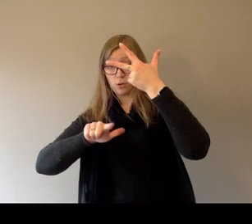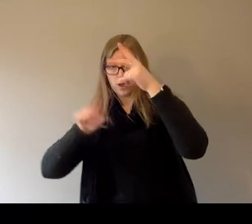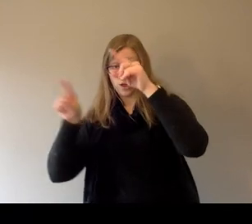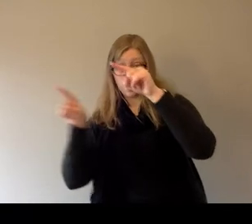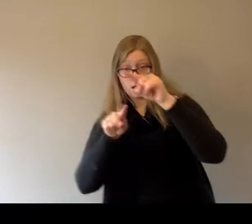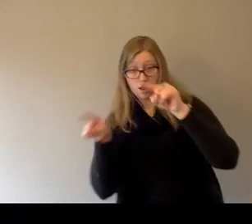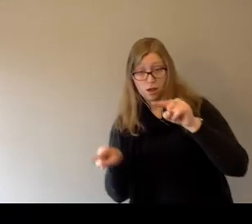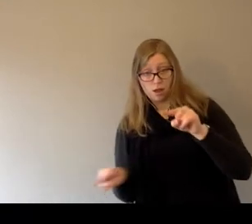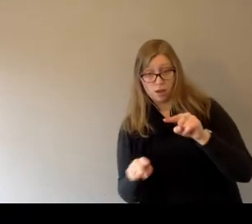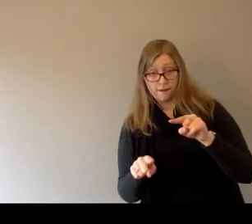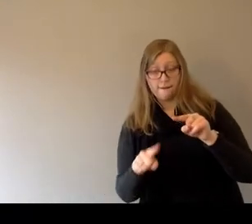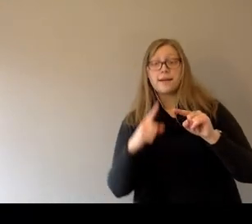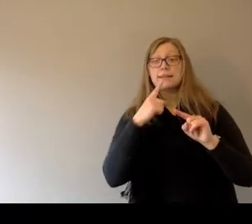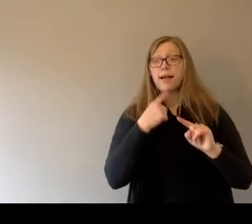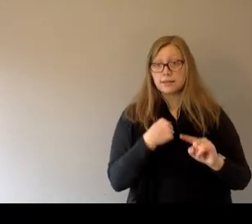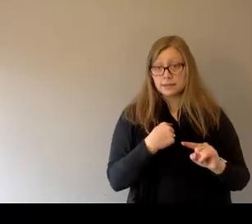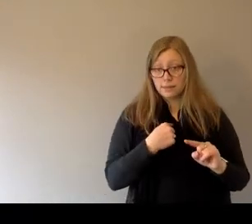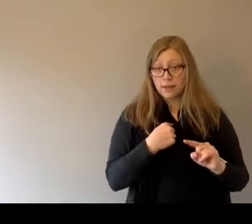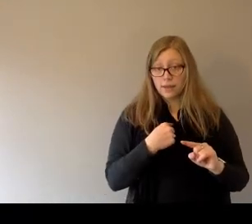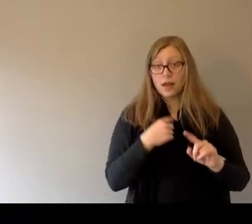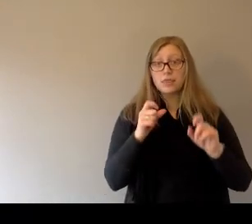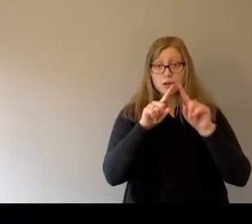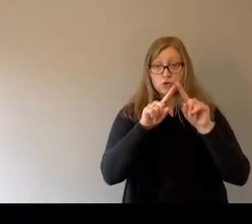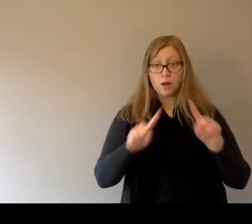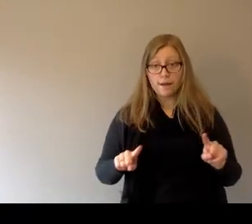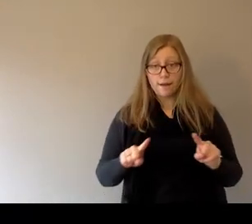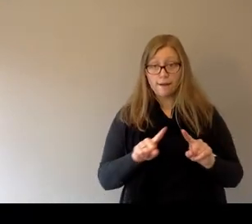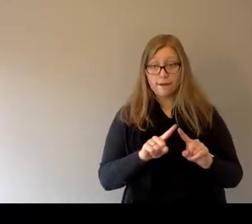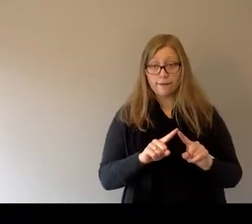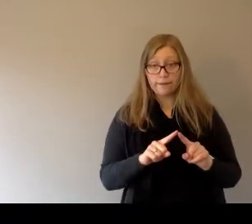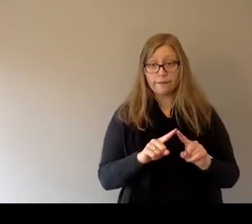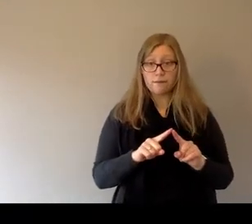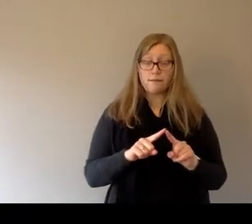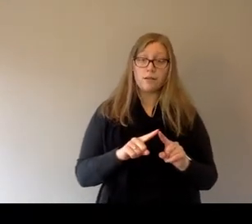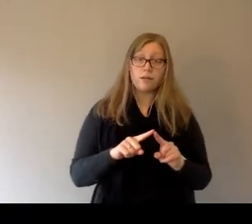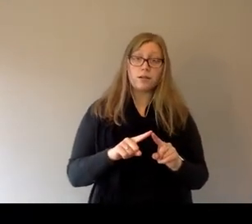me that triangle